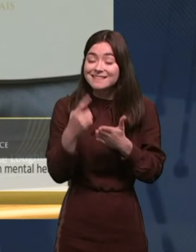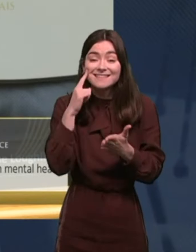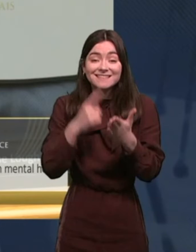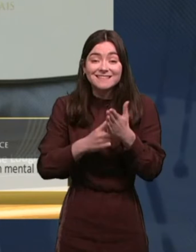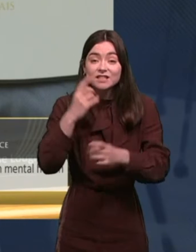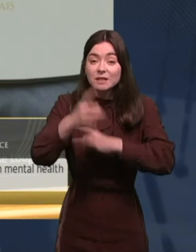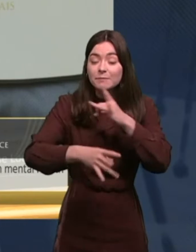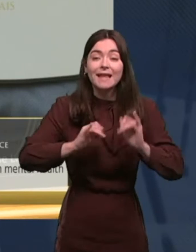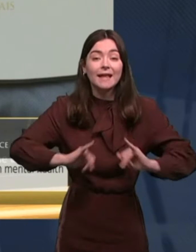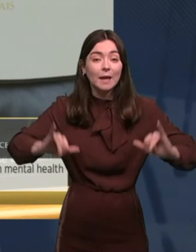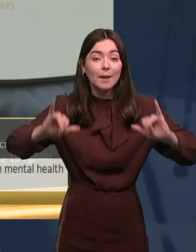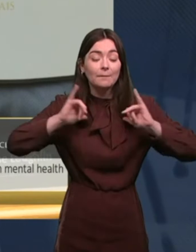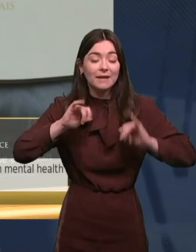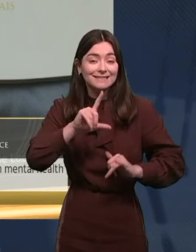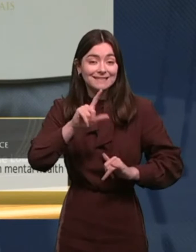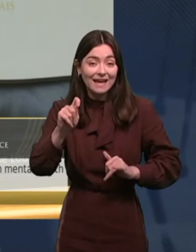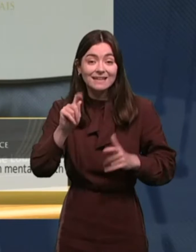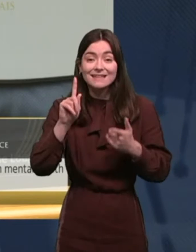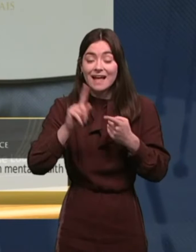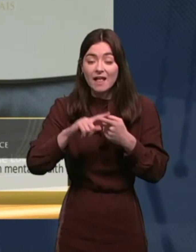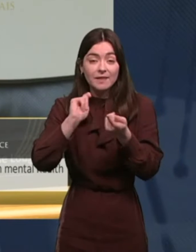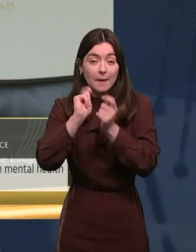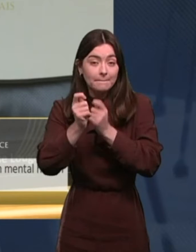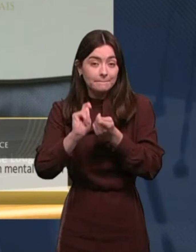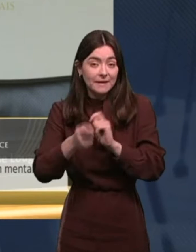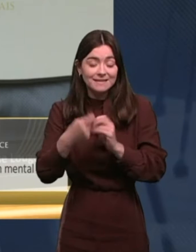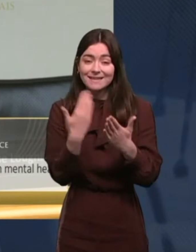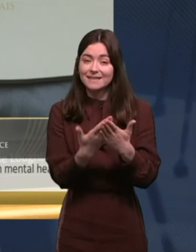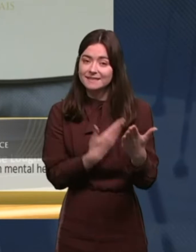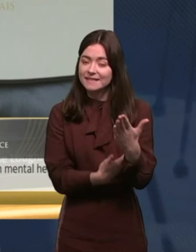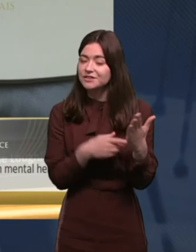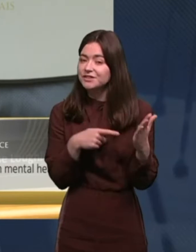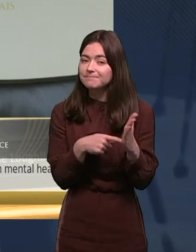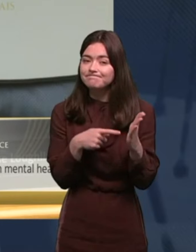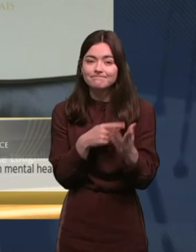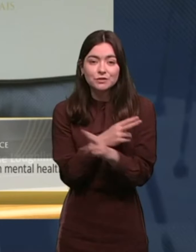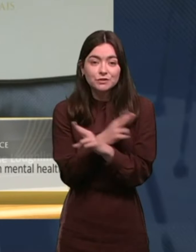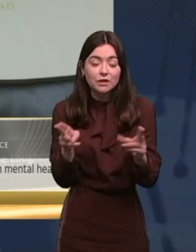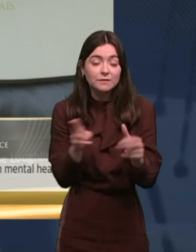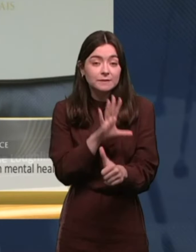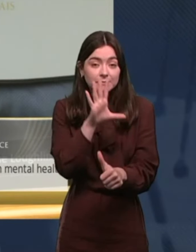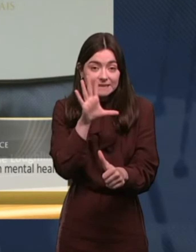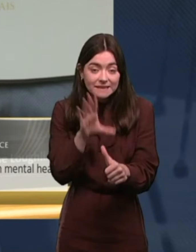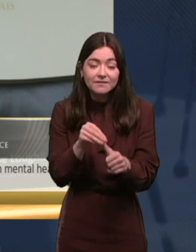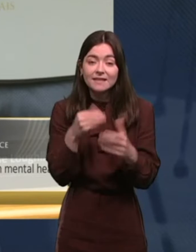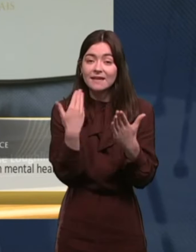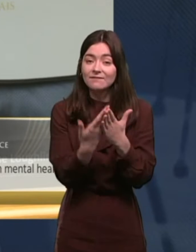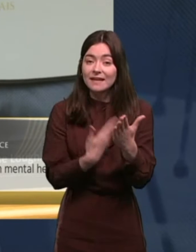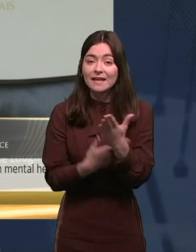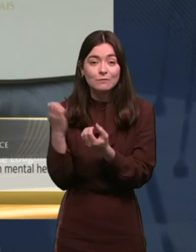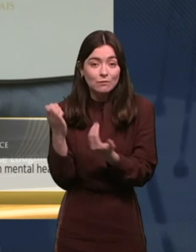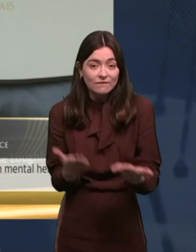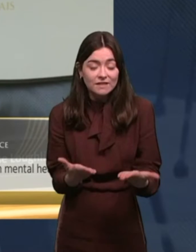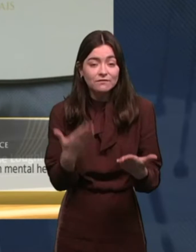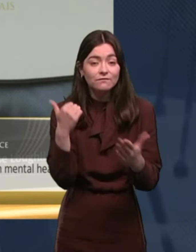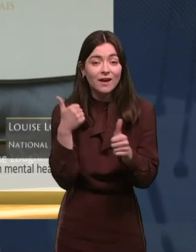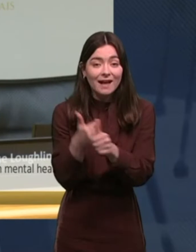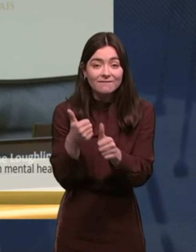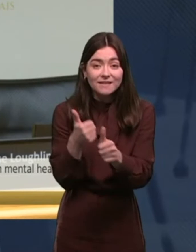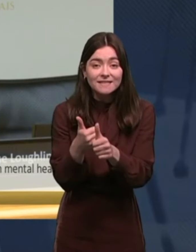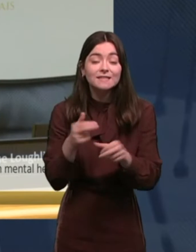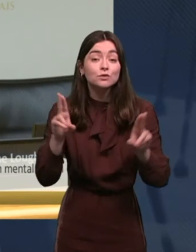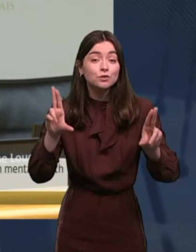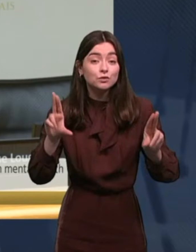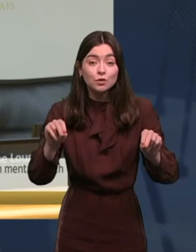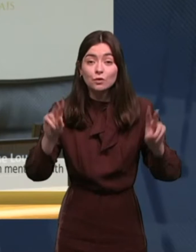Making Capacity Act, and even with the amending legislation, still does not make any specific legislative provision for advocacy, so there's no